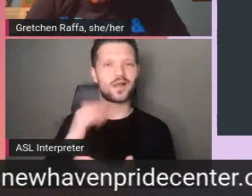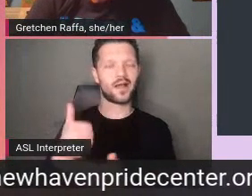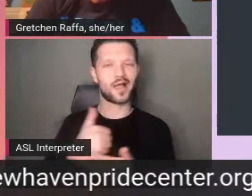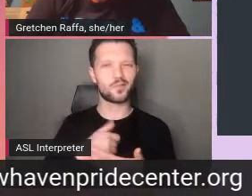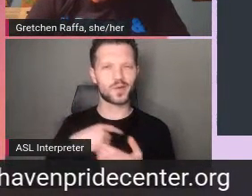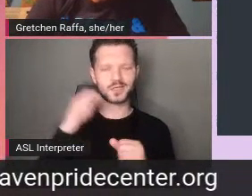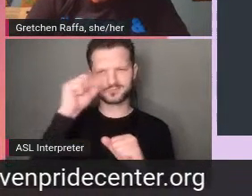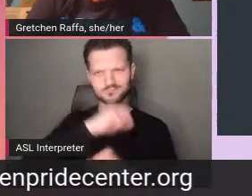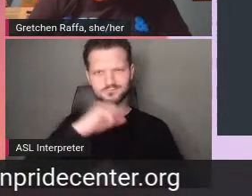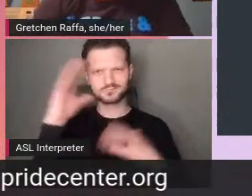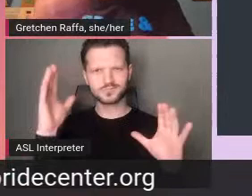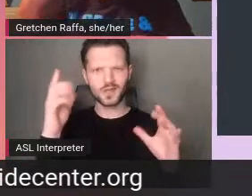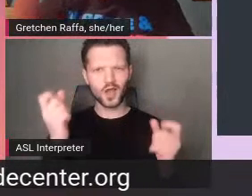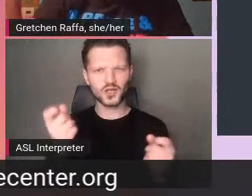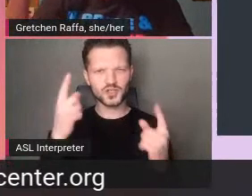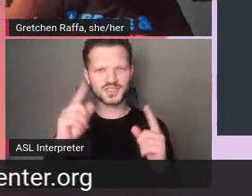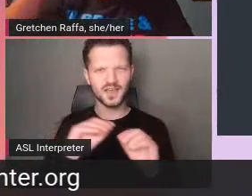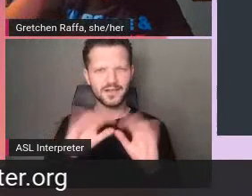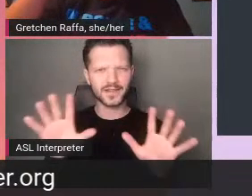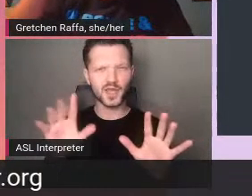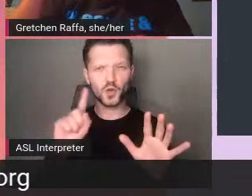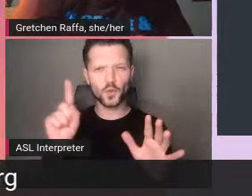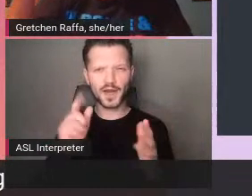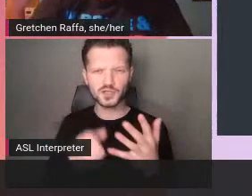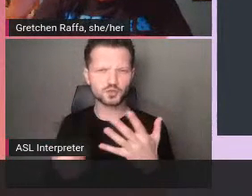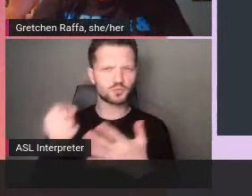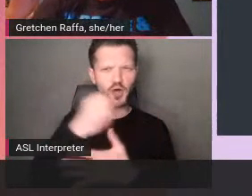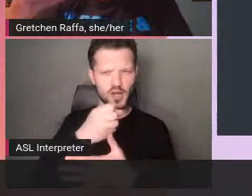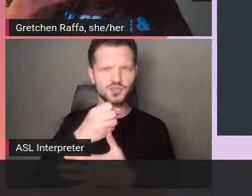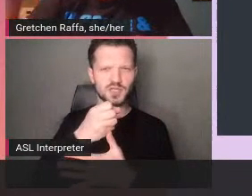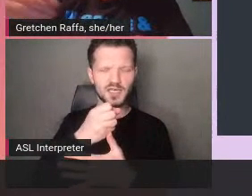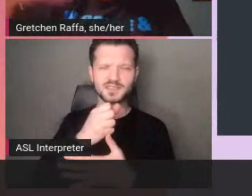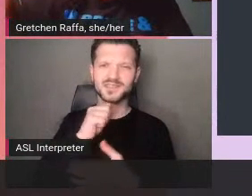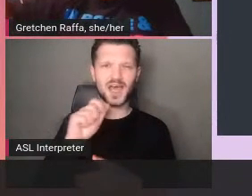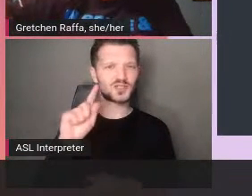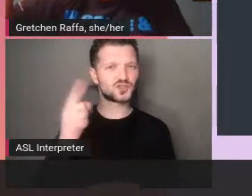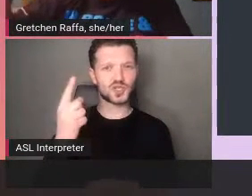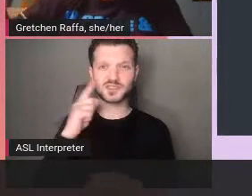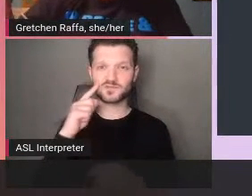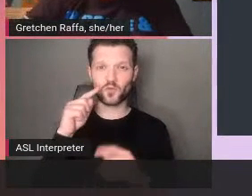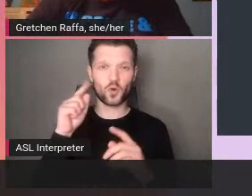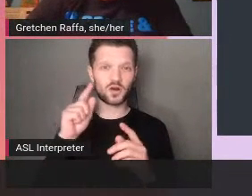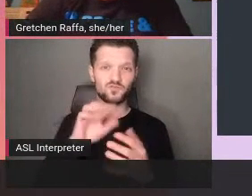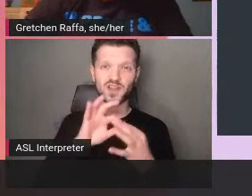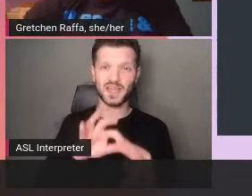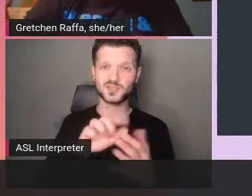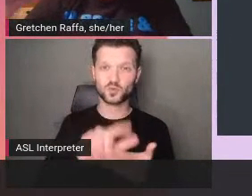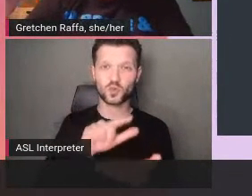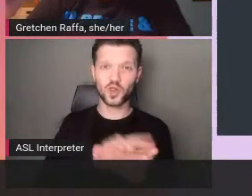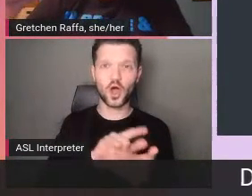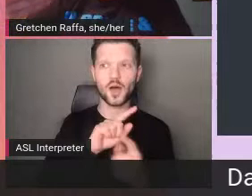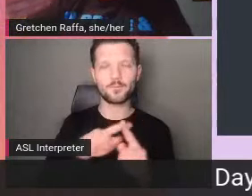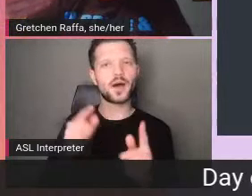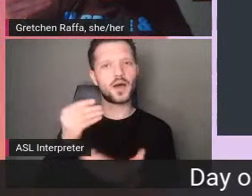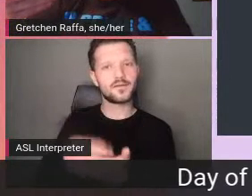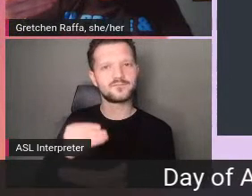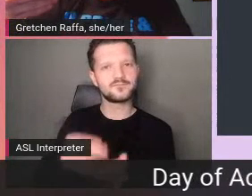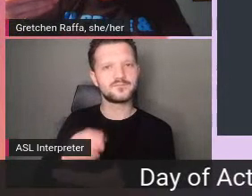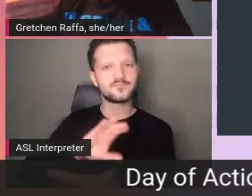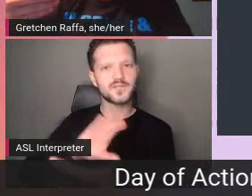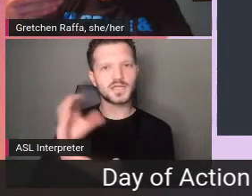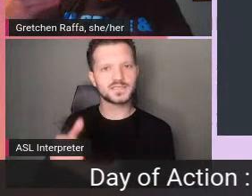we should be putting our priorities, not just legislative priorities, but funding, so that we can continue to ask the state to fund,